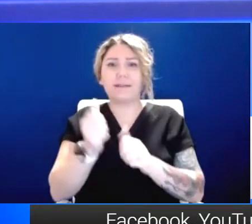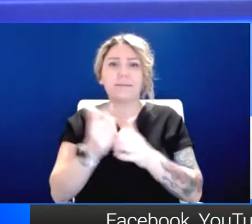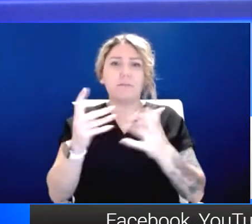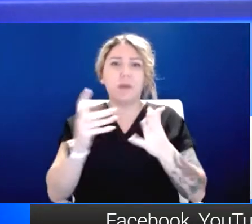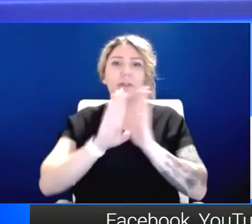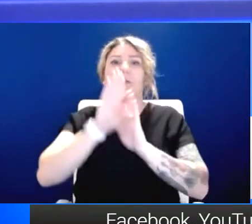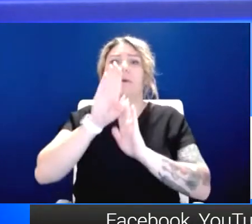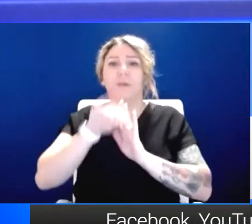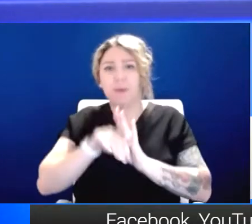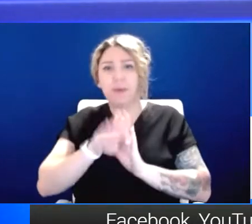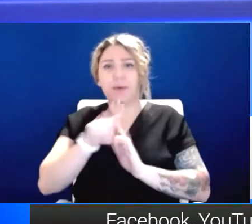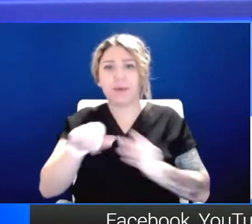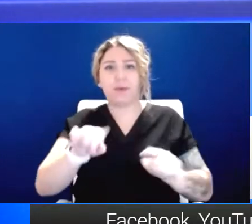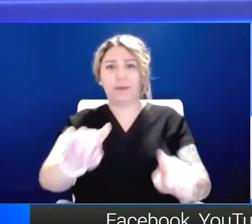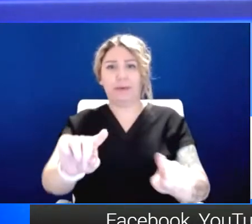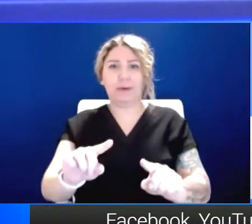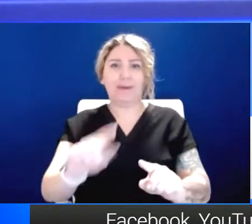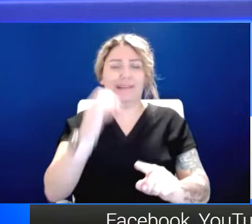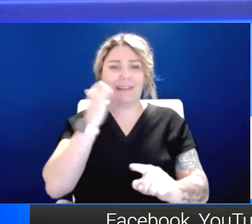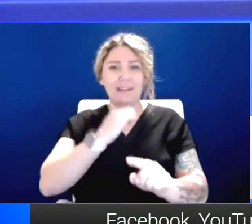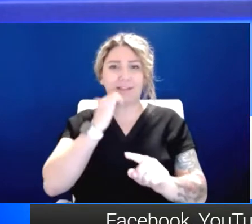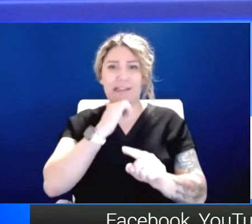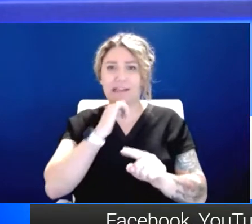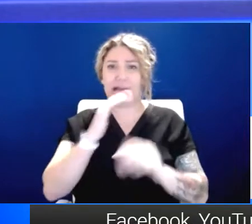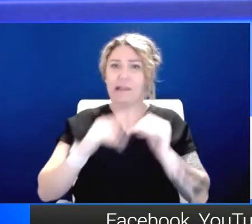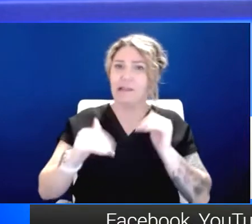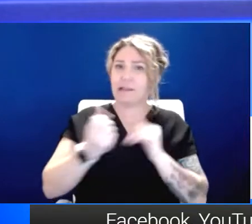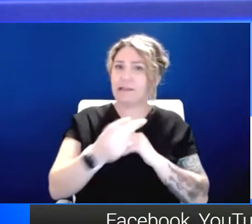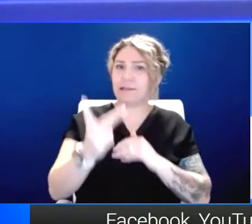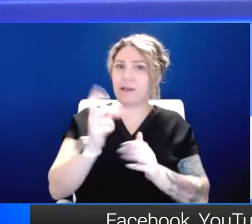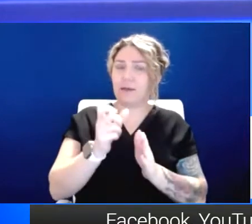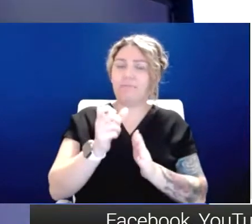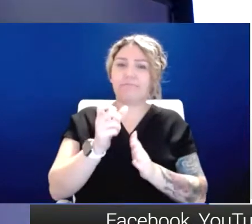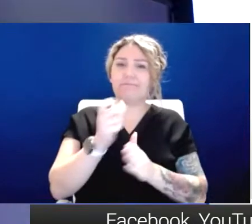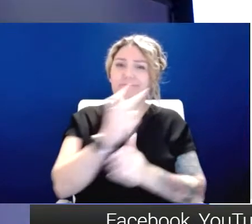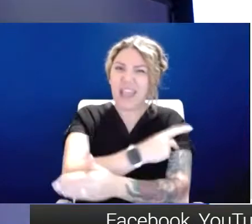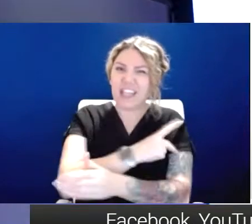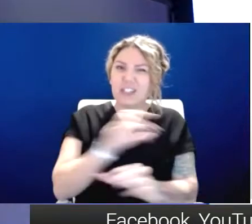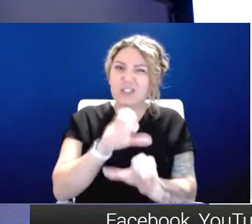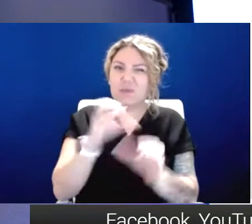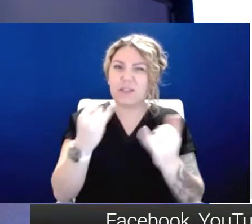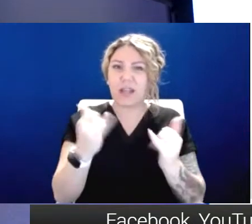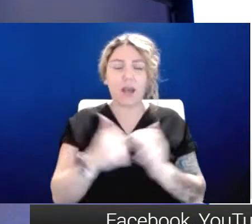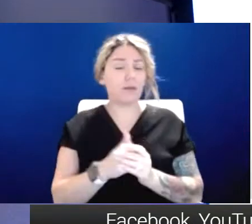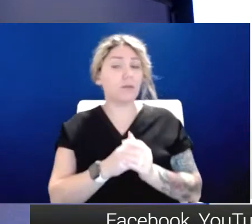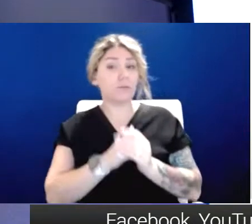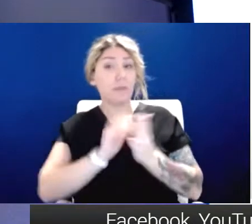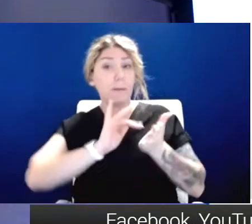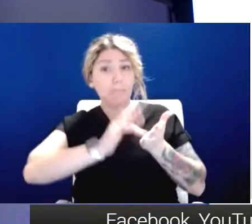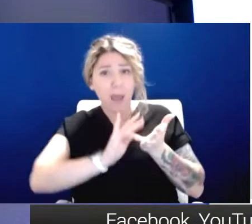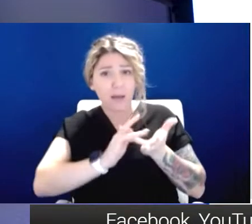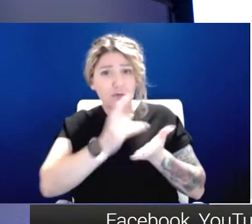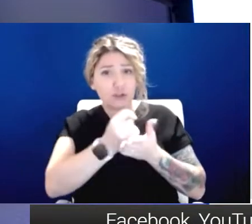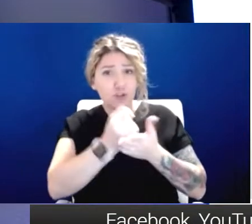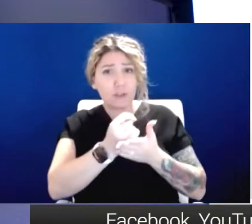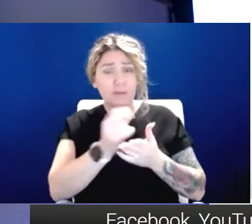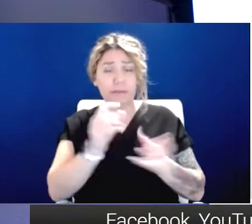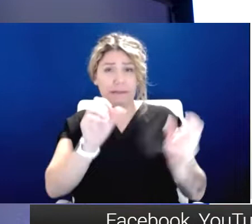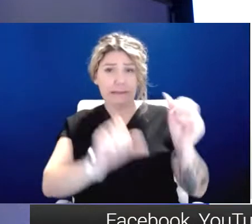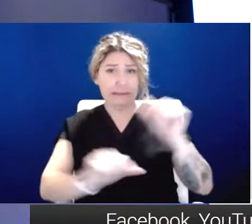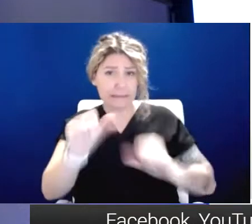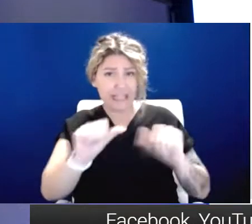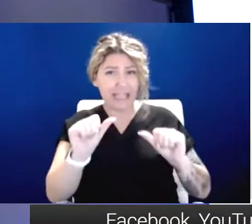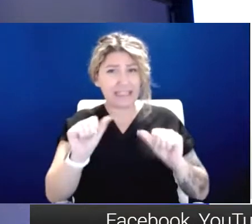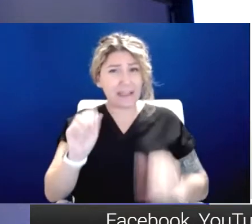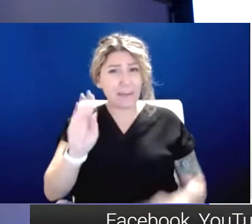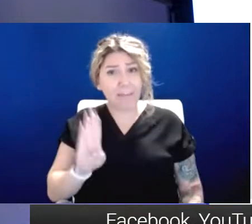during the day than some of the patients that are undergoing that right now. As far as drugs and treatment, recently science engineered a bacteria to